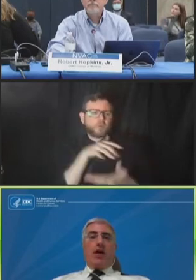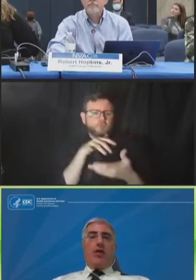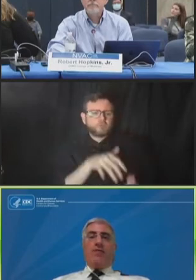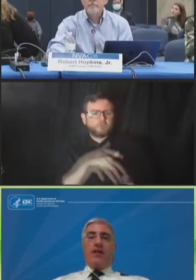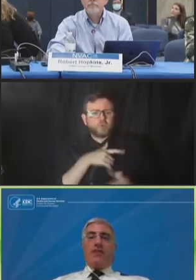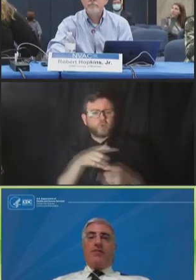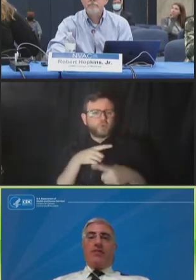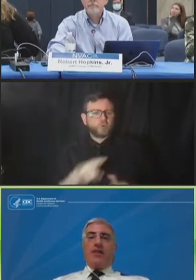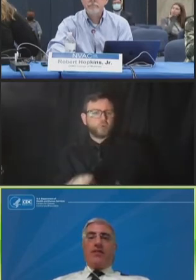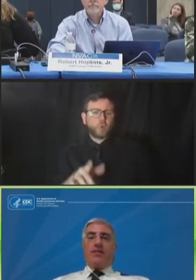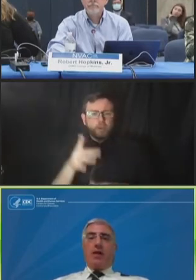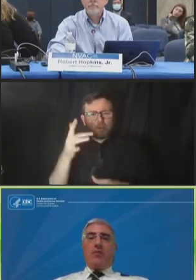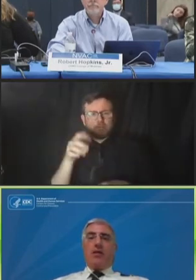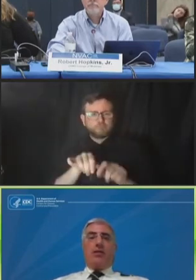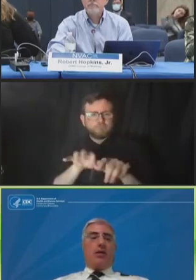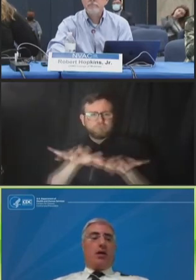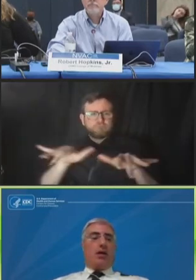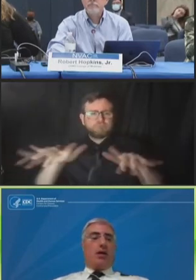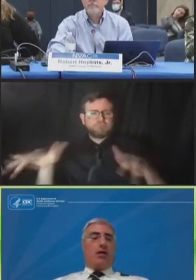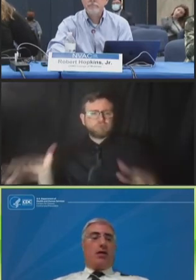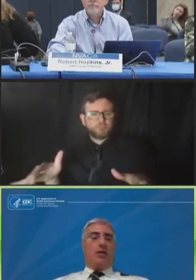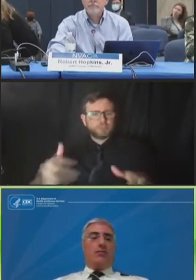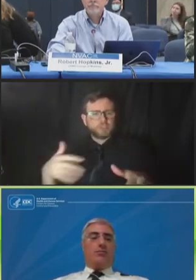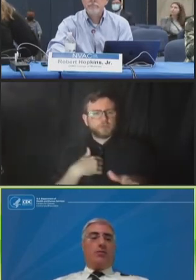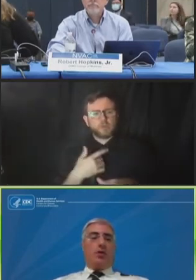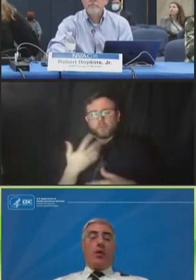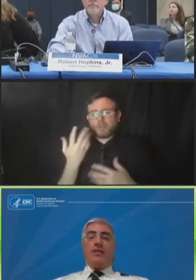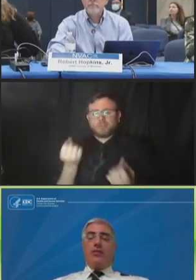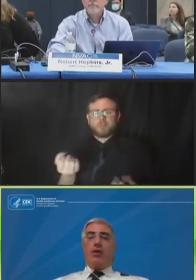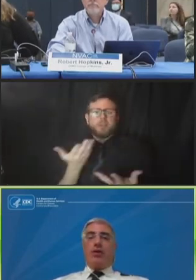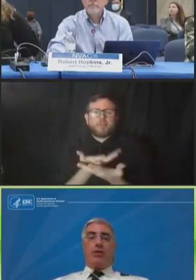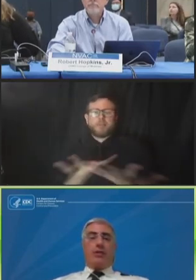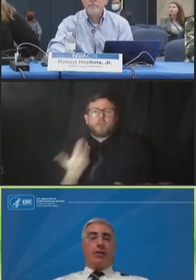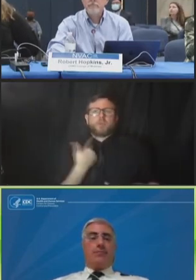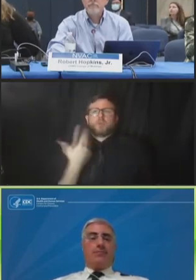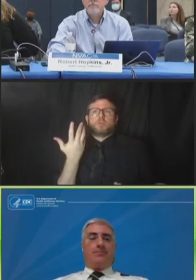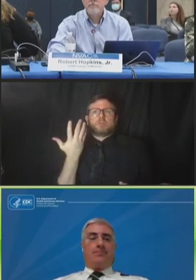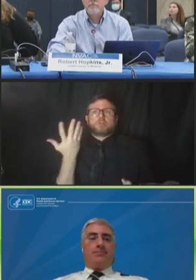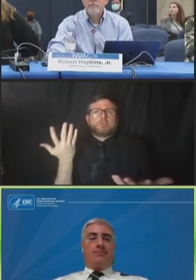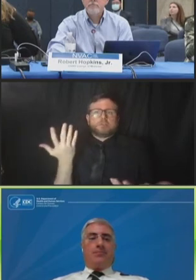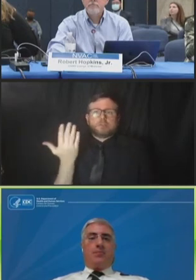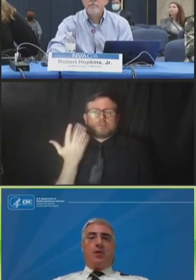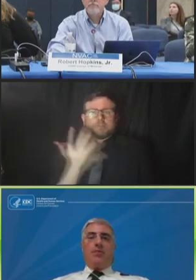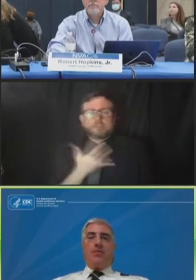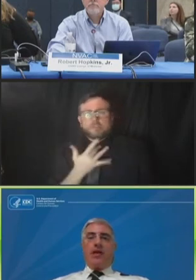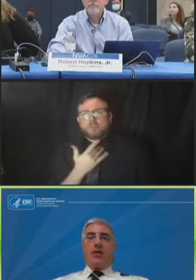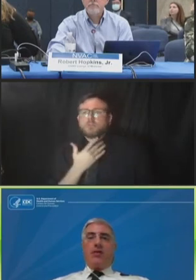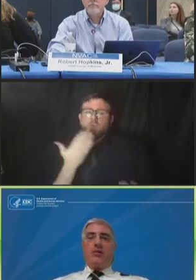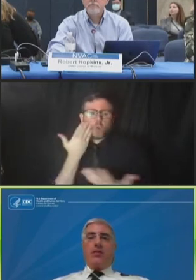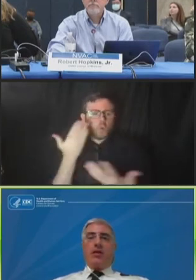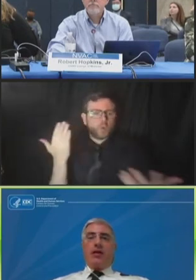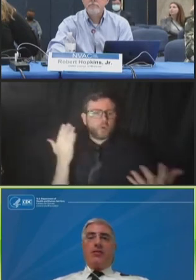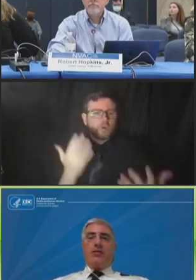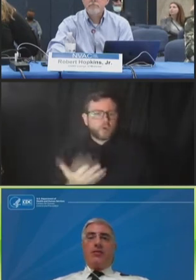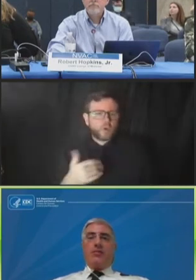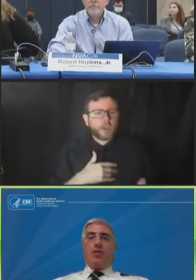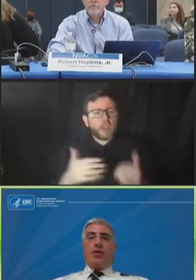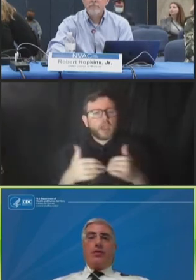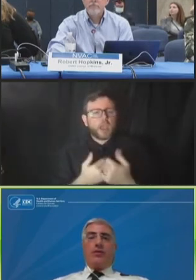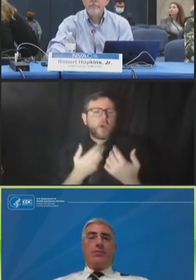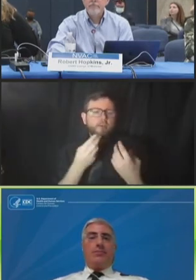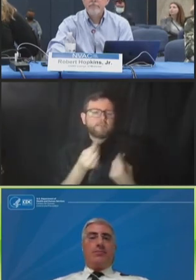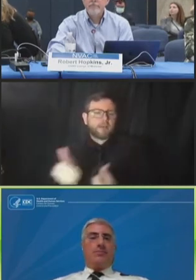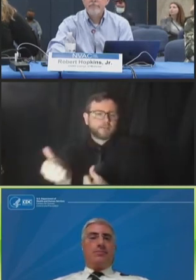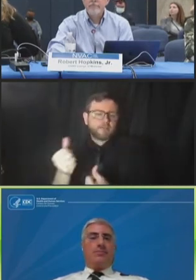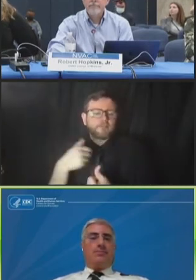providing, how effective the vaccine may be in the ways that we're using it. So hopefully that helps answer some of your